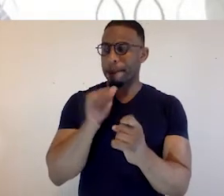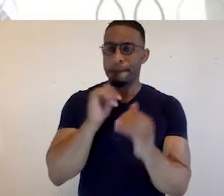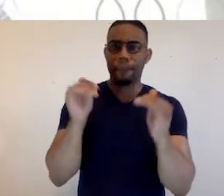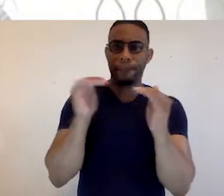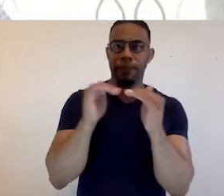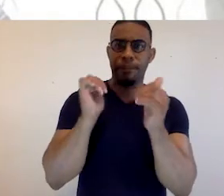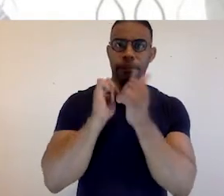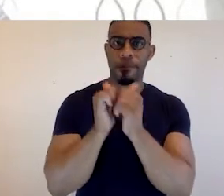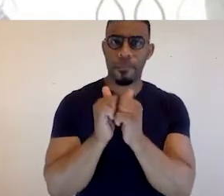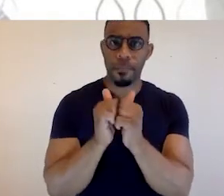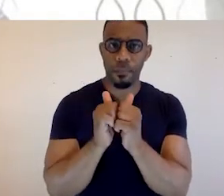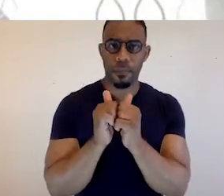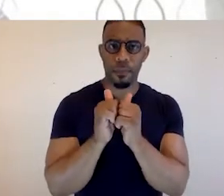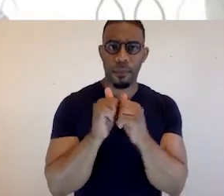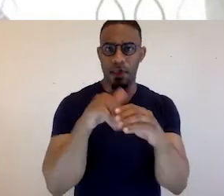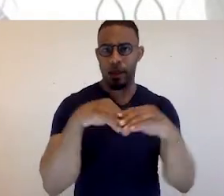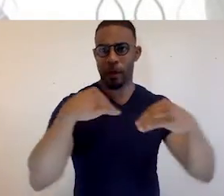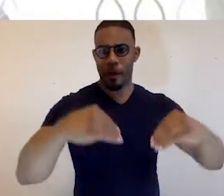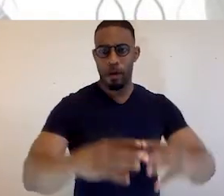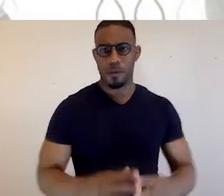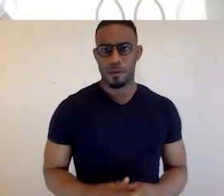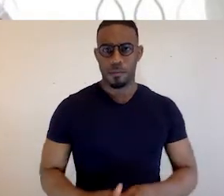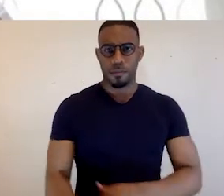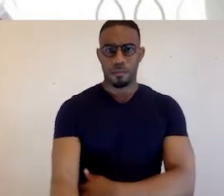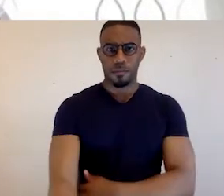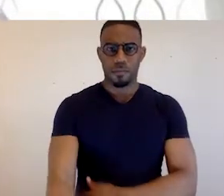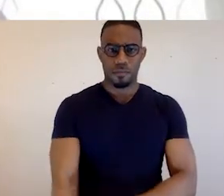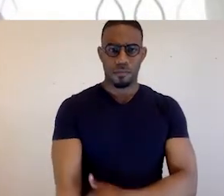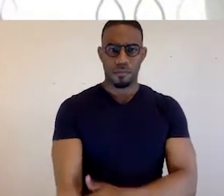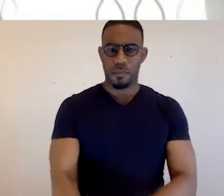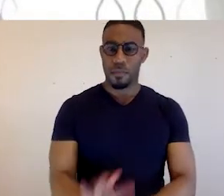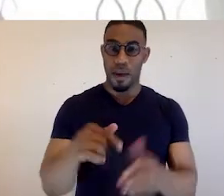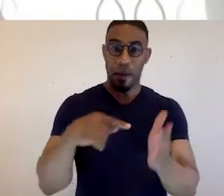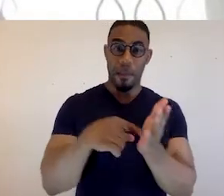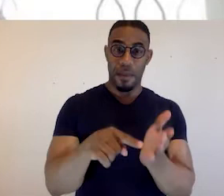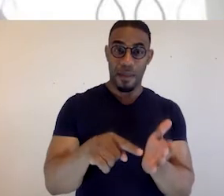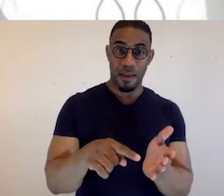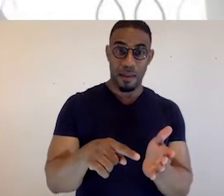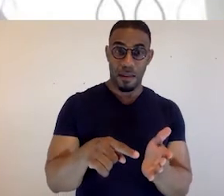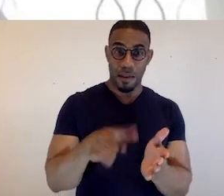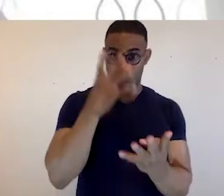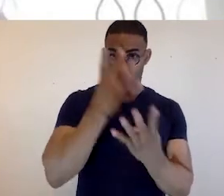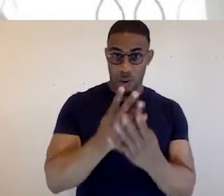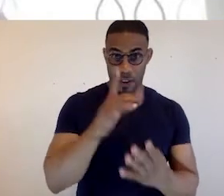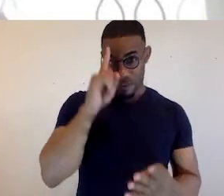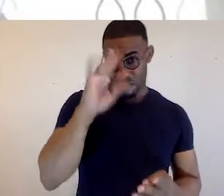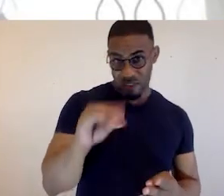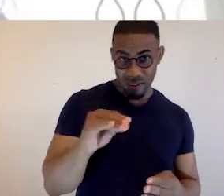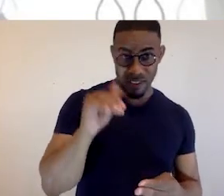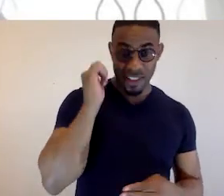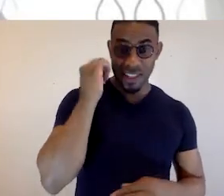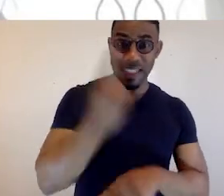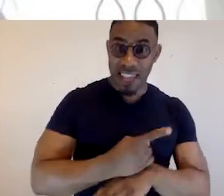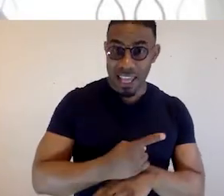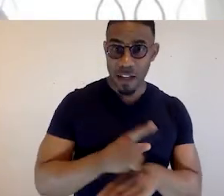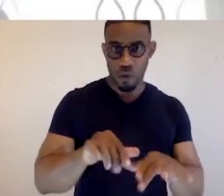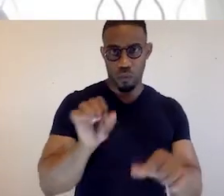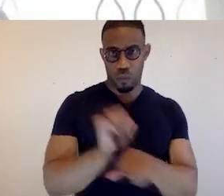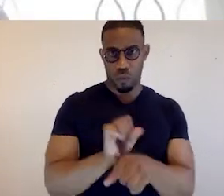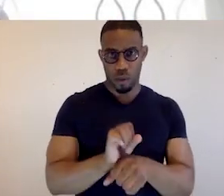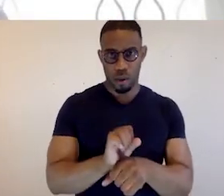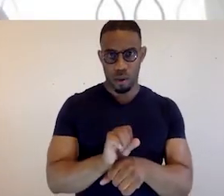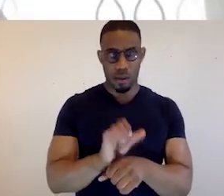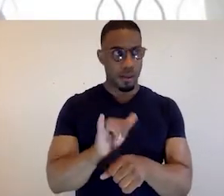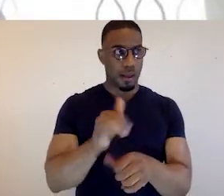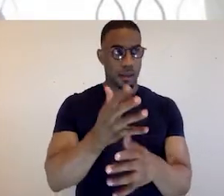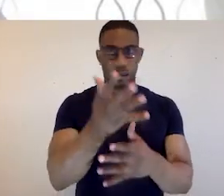unfair competition in the market by paying prisoners 50 cents a day to do the work